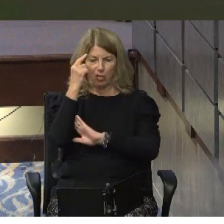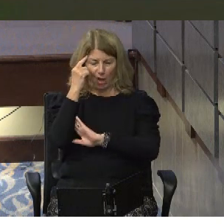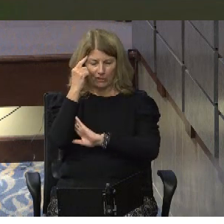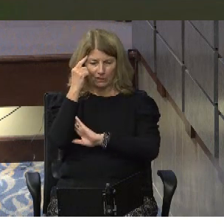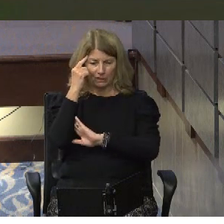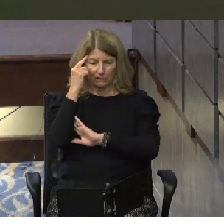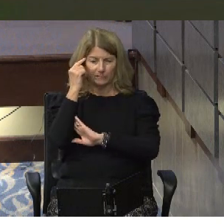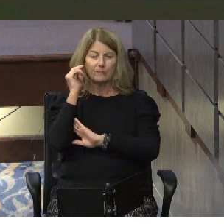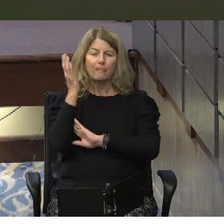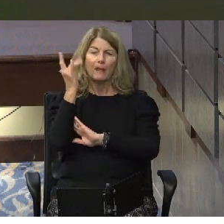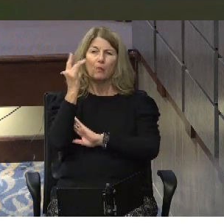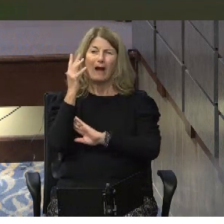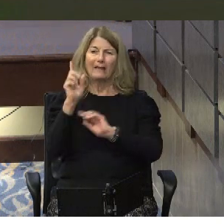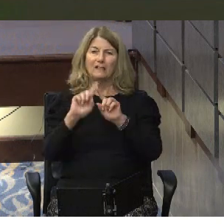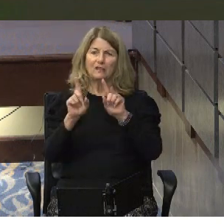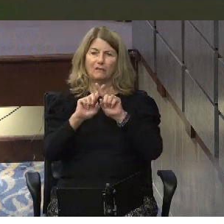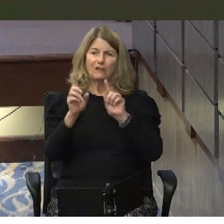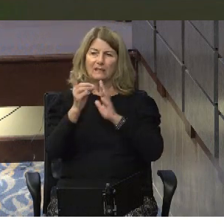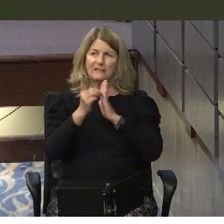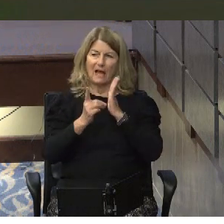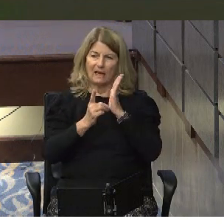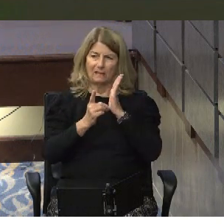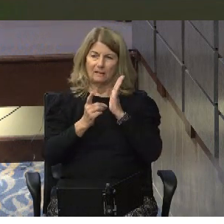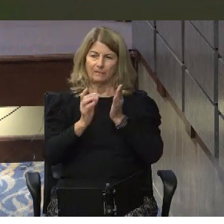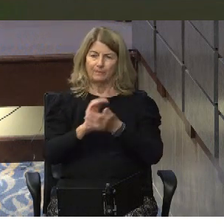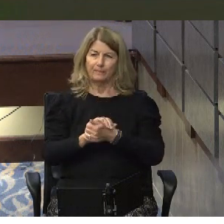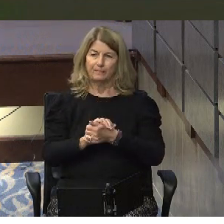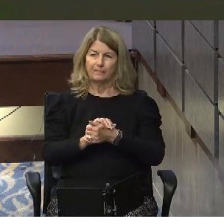of why we have different design looks.